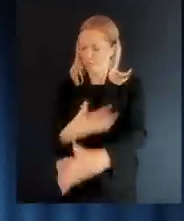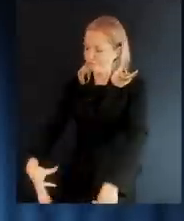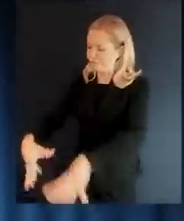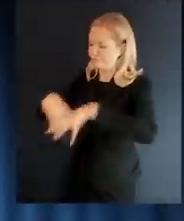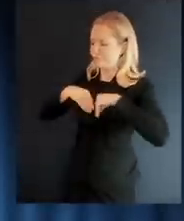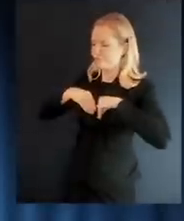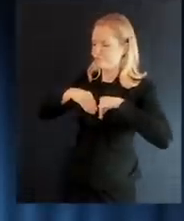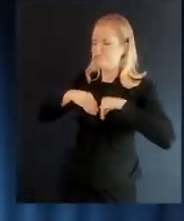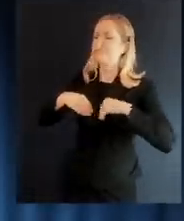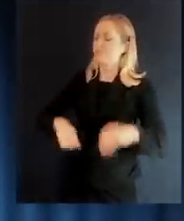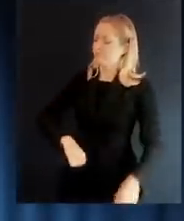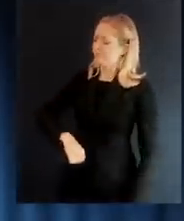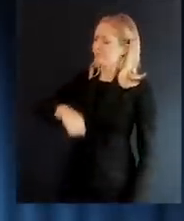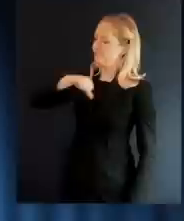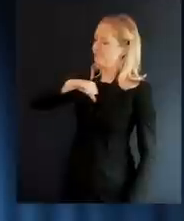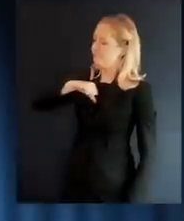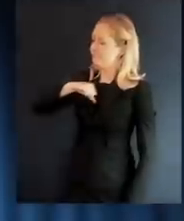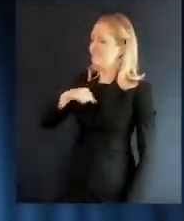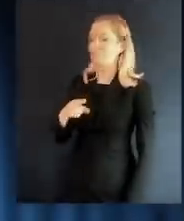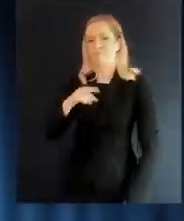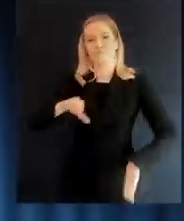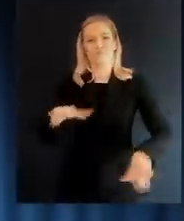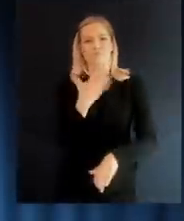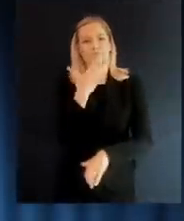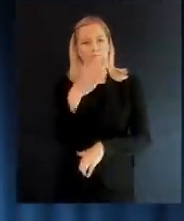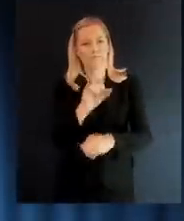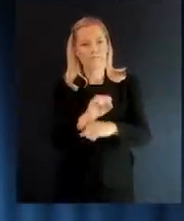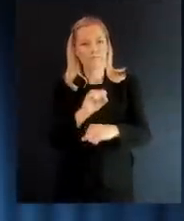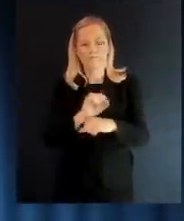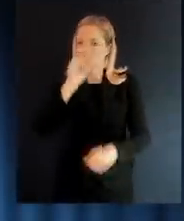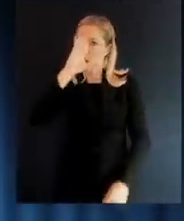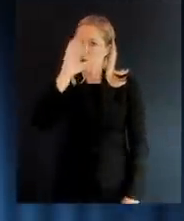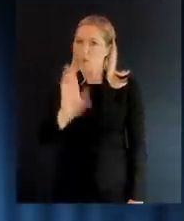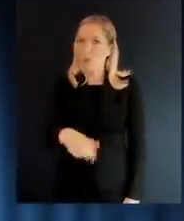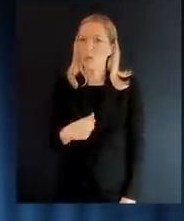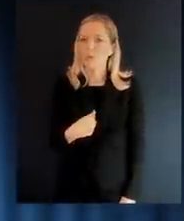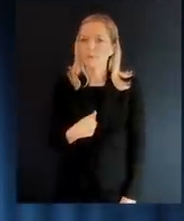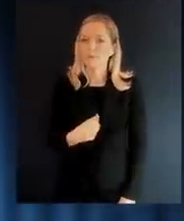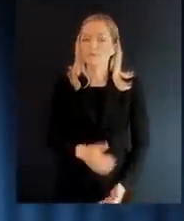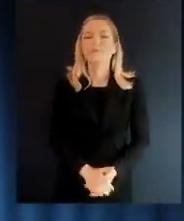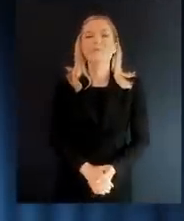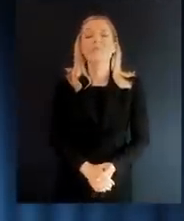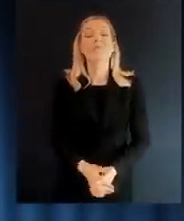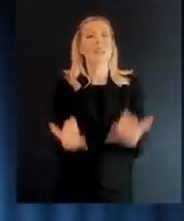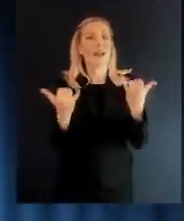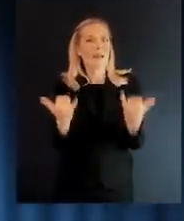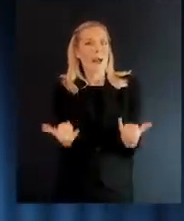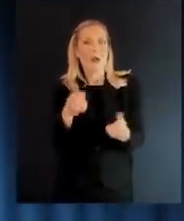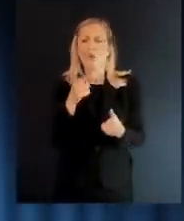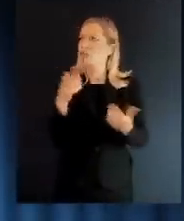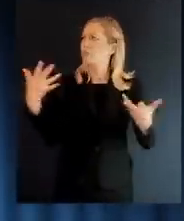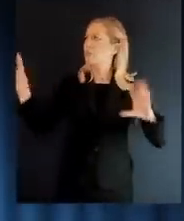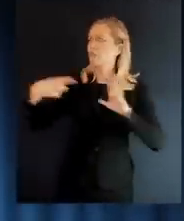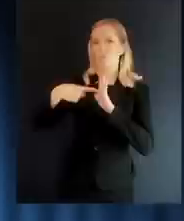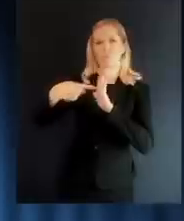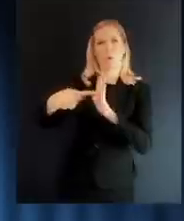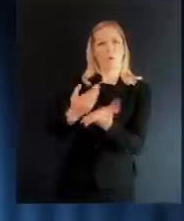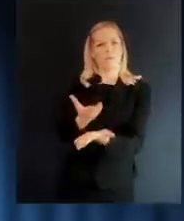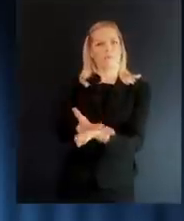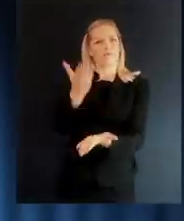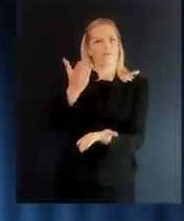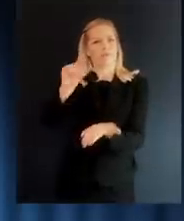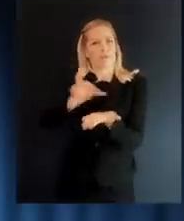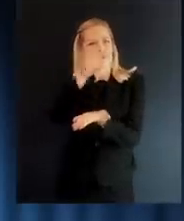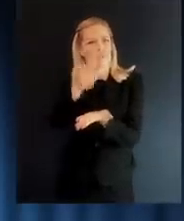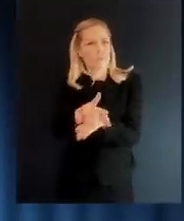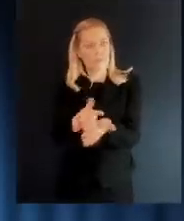pride. Graduates, as a symbol of this significant milestone in your lives and proof of